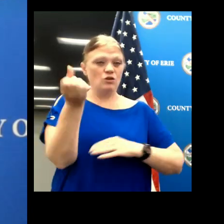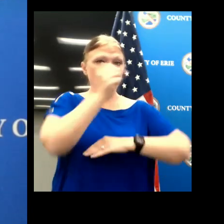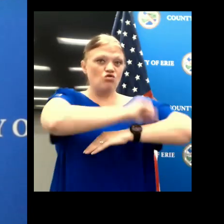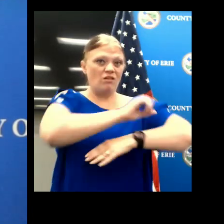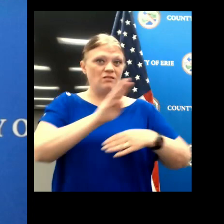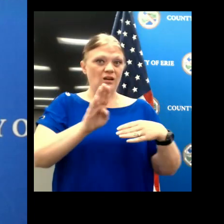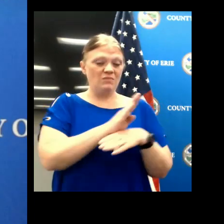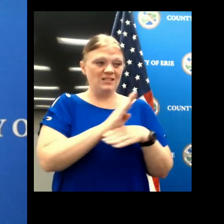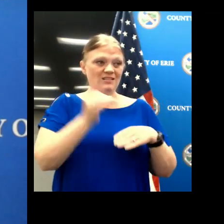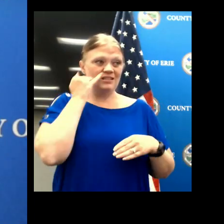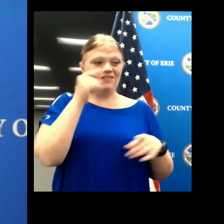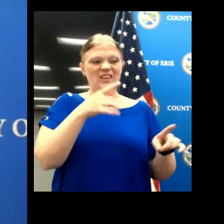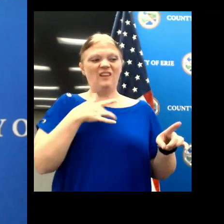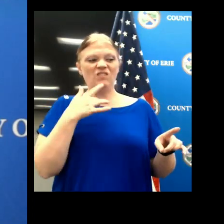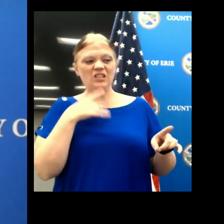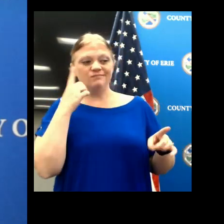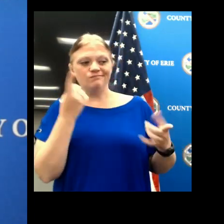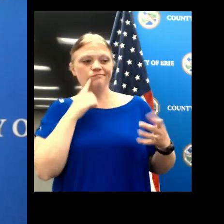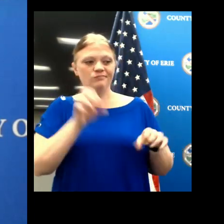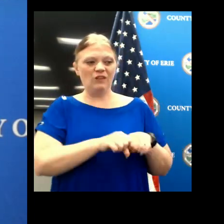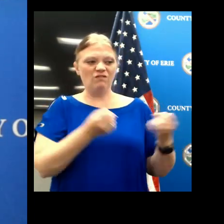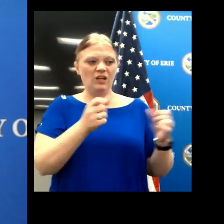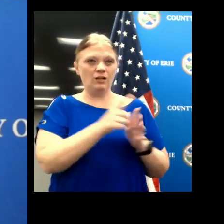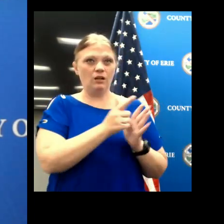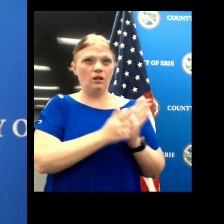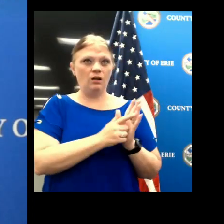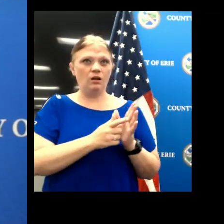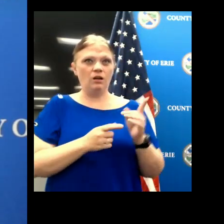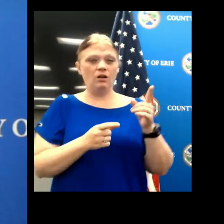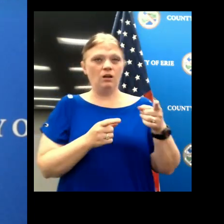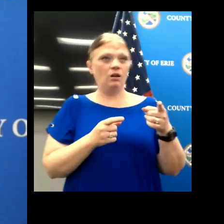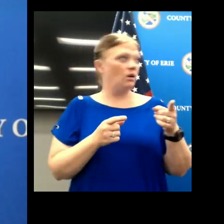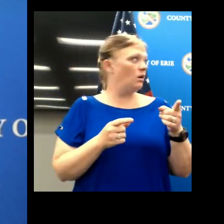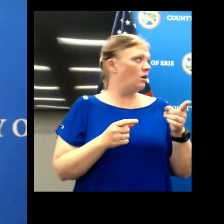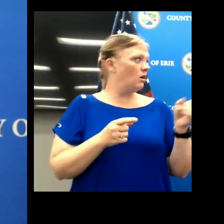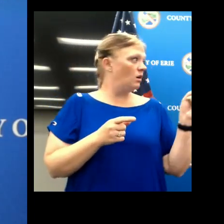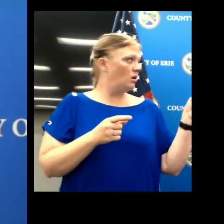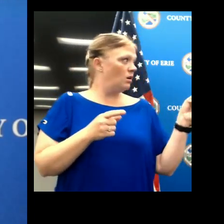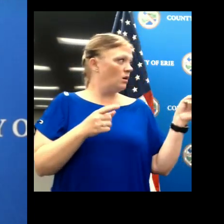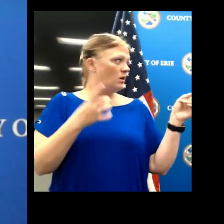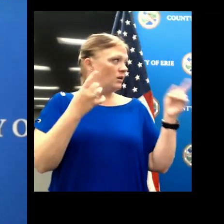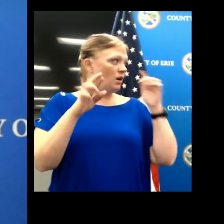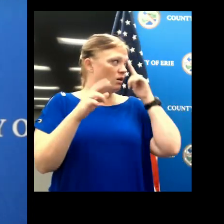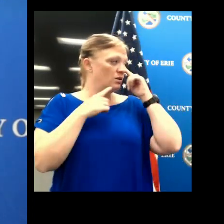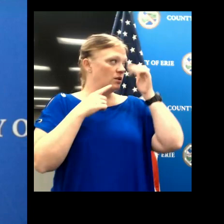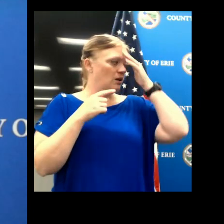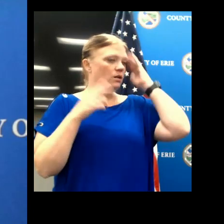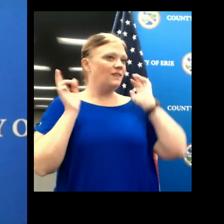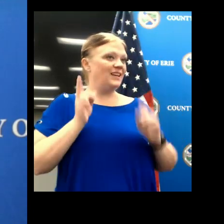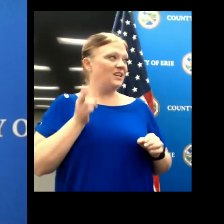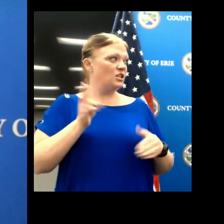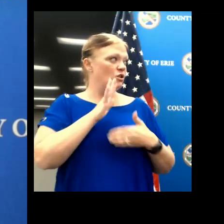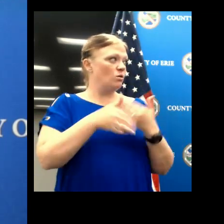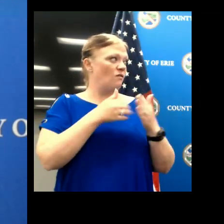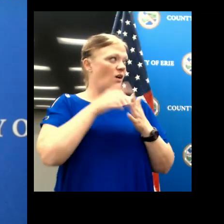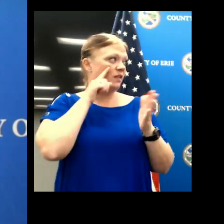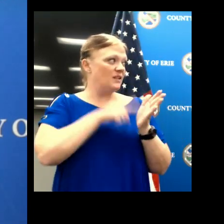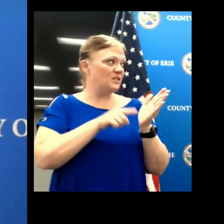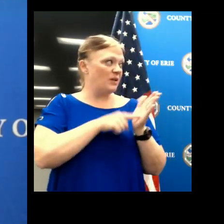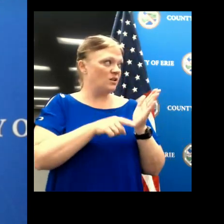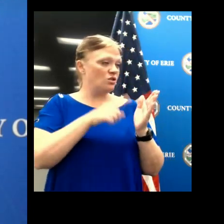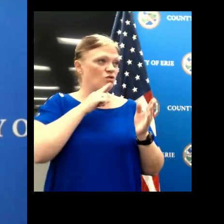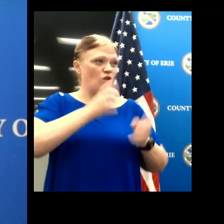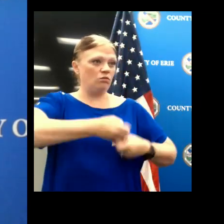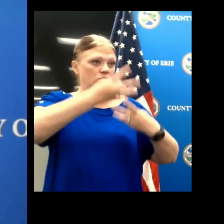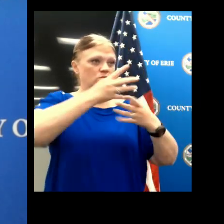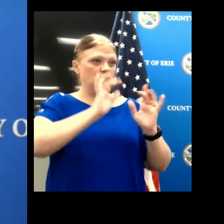businesses if they feel that they're violating the law. Chris, I know you had a question next. No, and the history of all the inspections are up